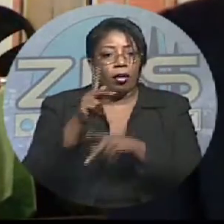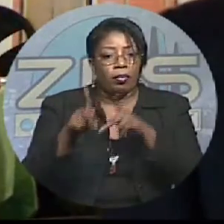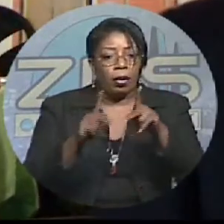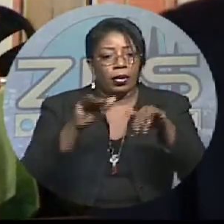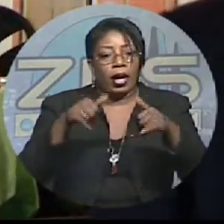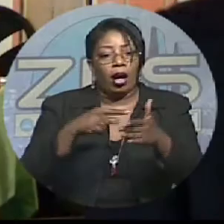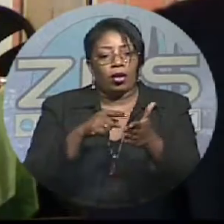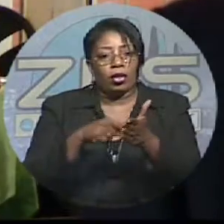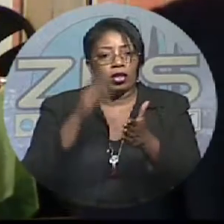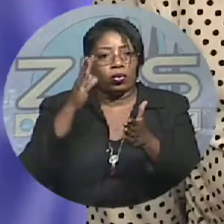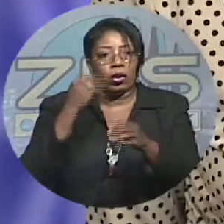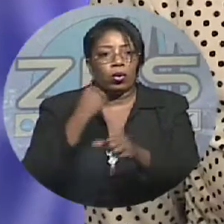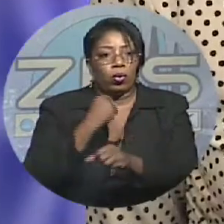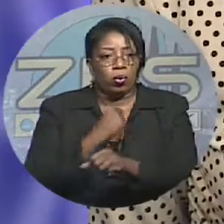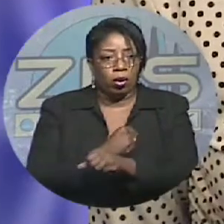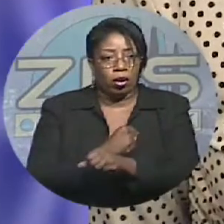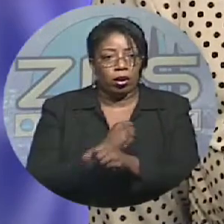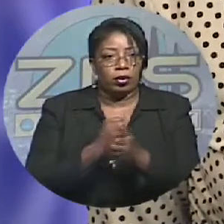will work.